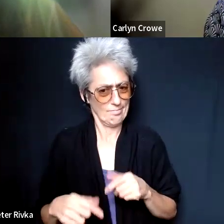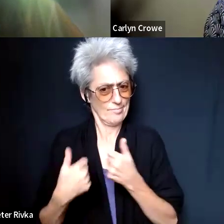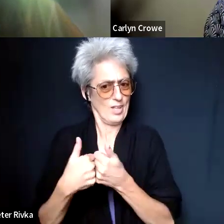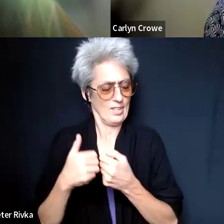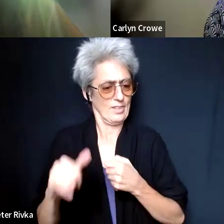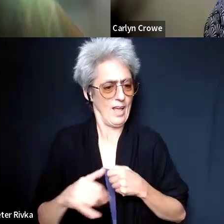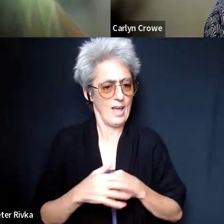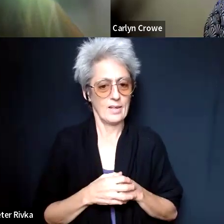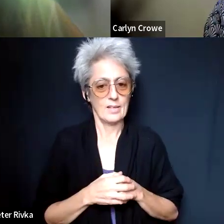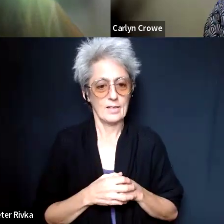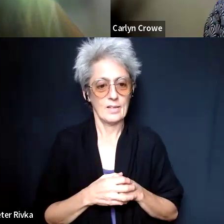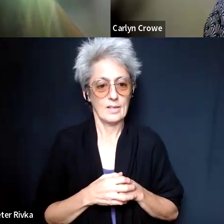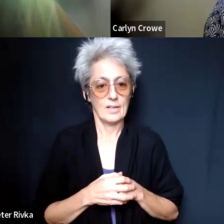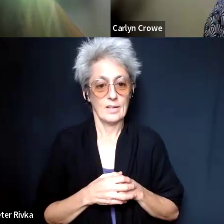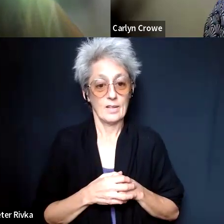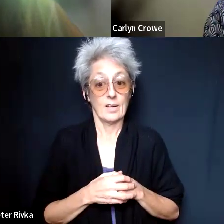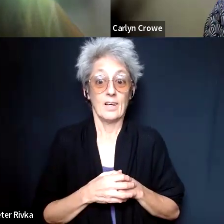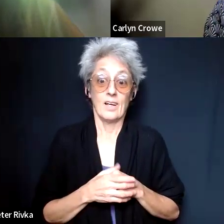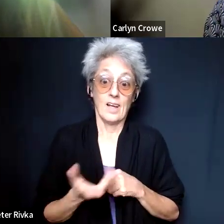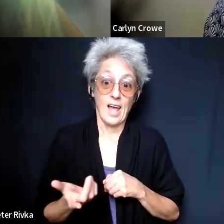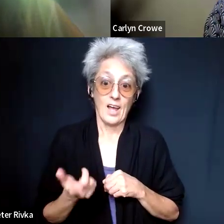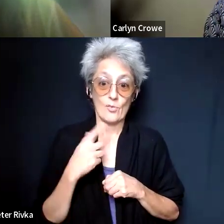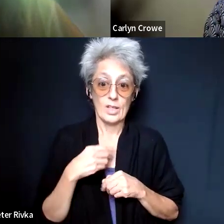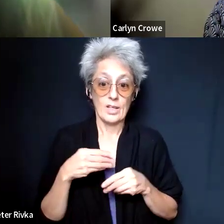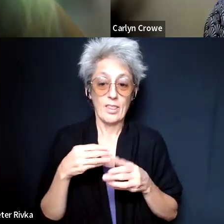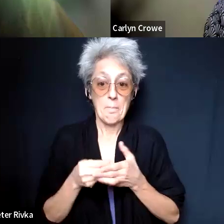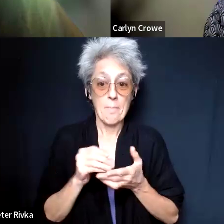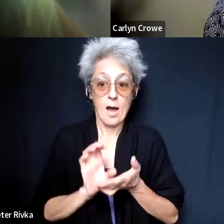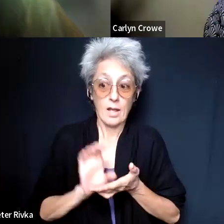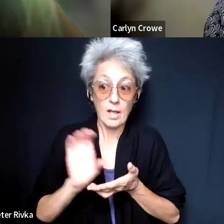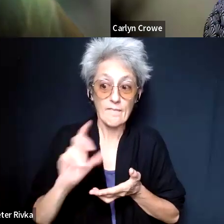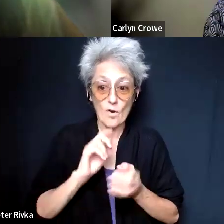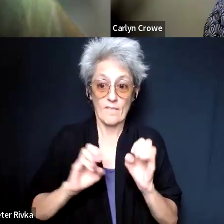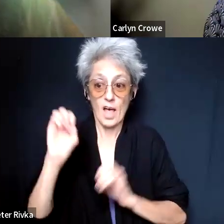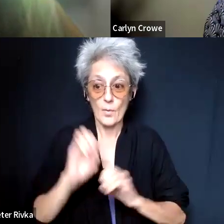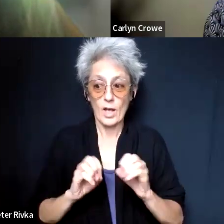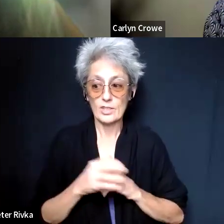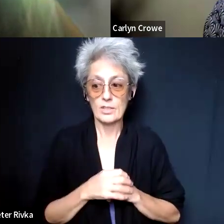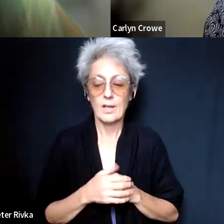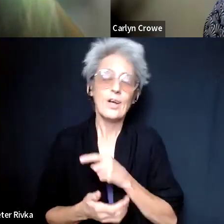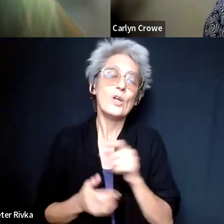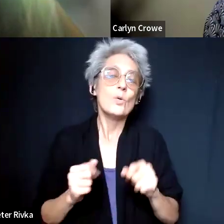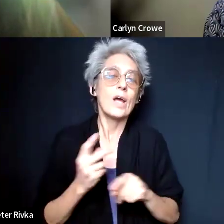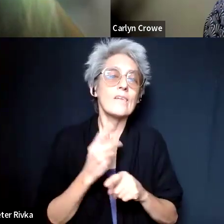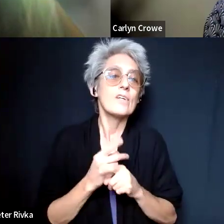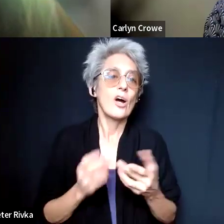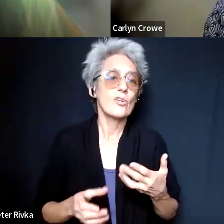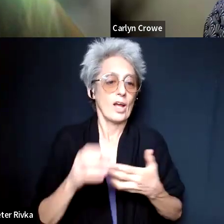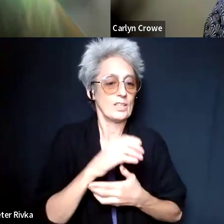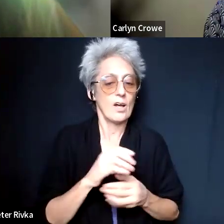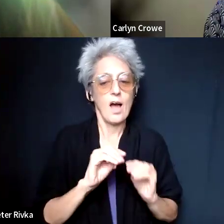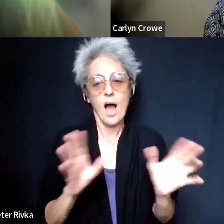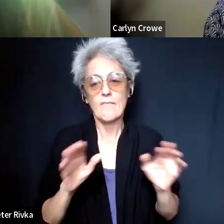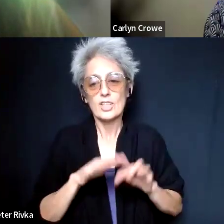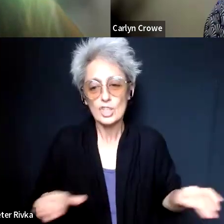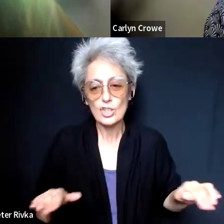money that's spent on these evaluations. And you would come up with criteria. Clearly, children should be assessed